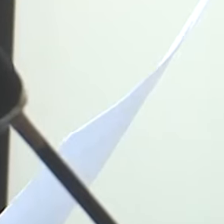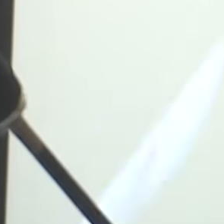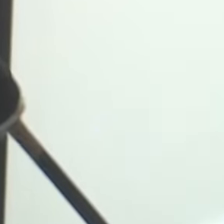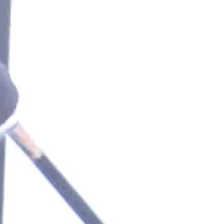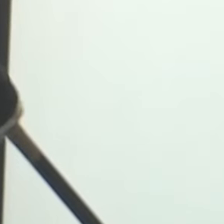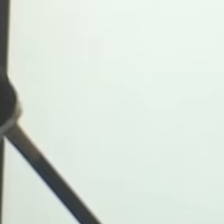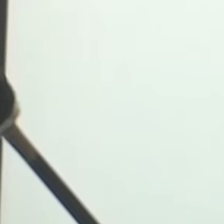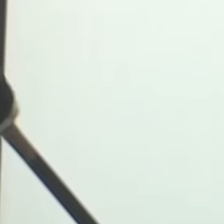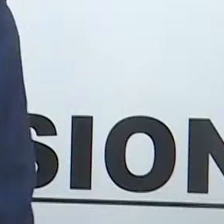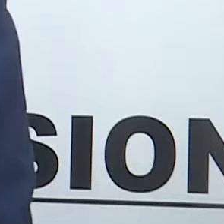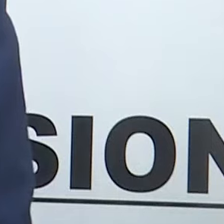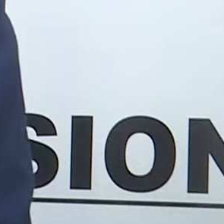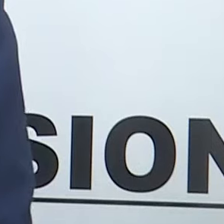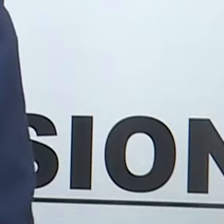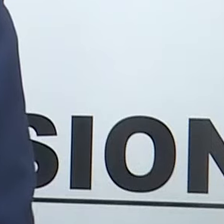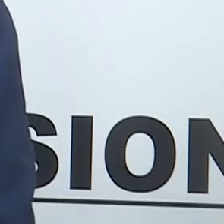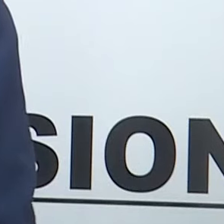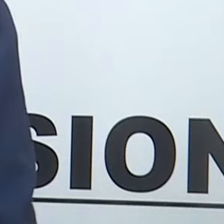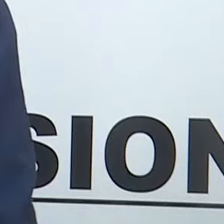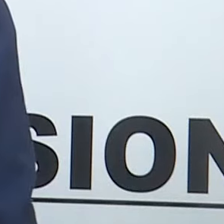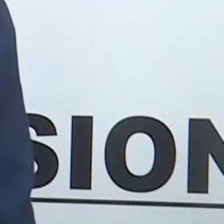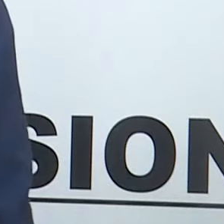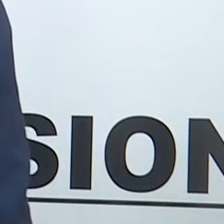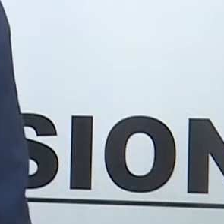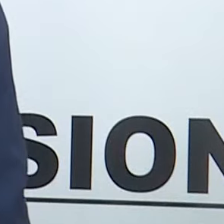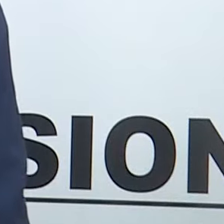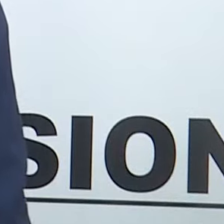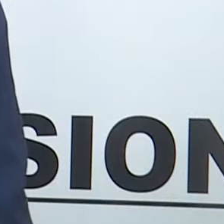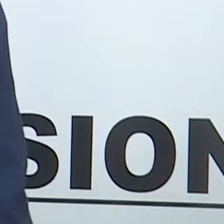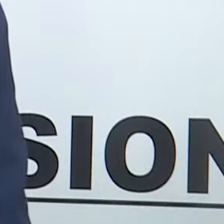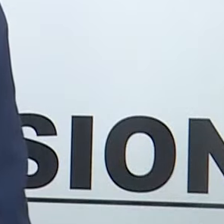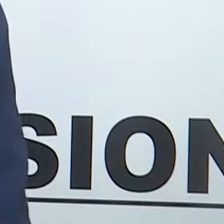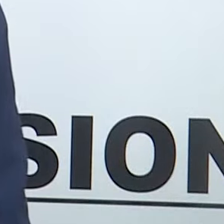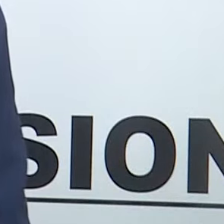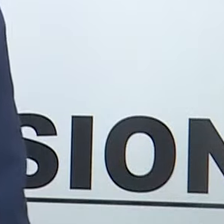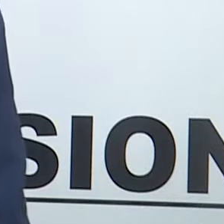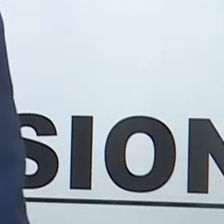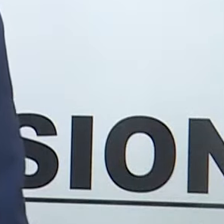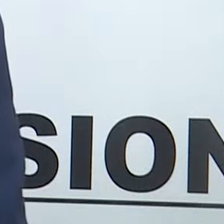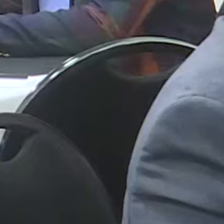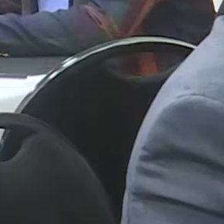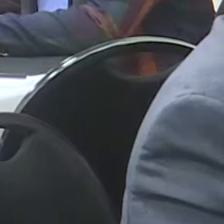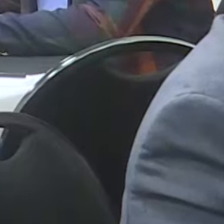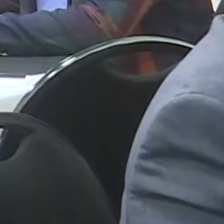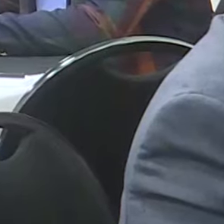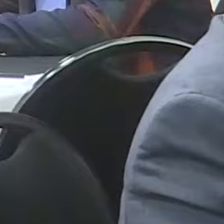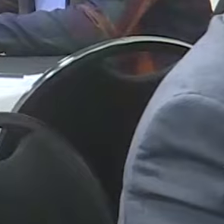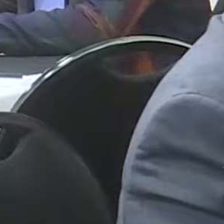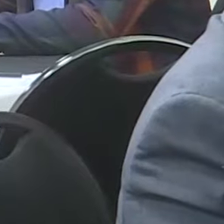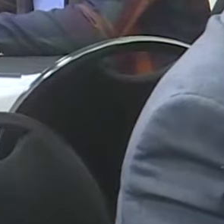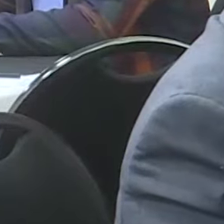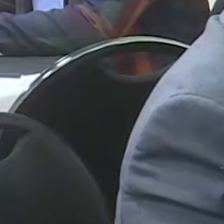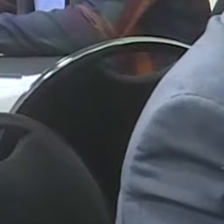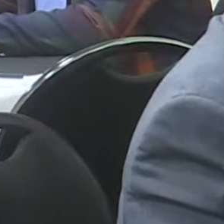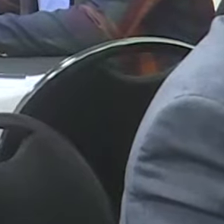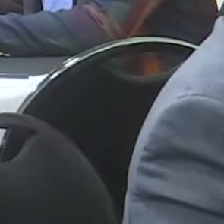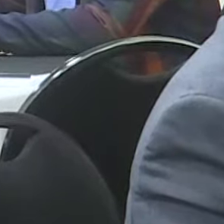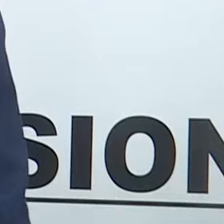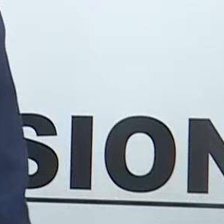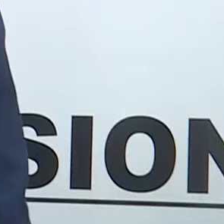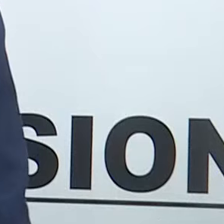are still to have a number that will be gazetted. But we have challenges with securing of